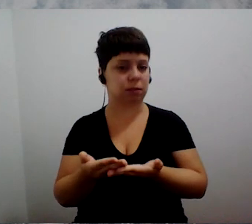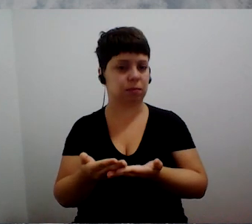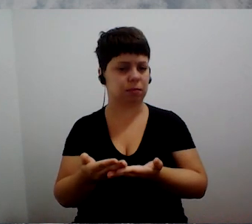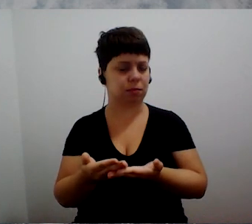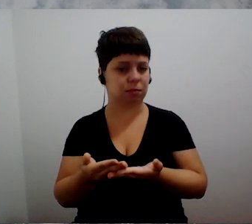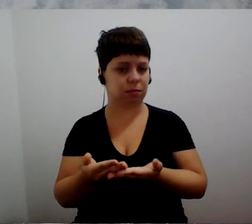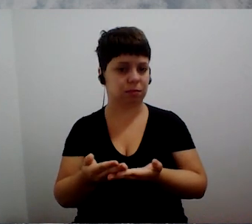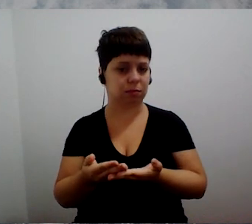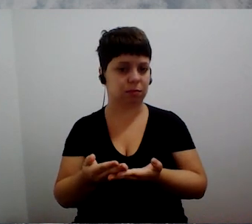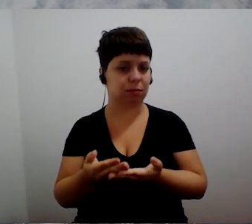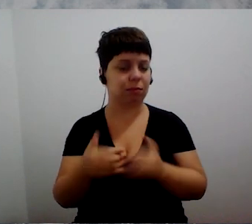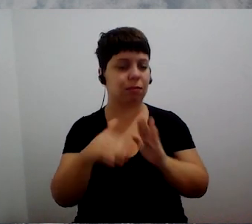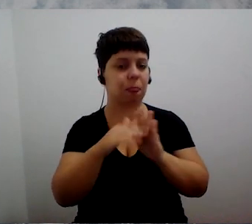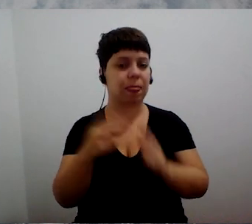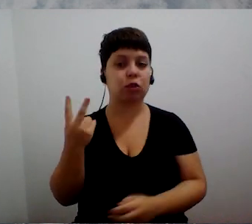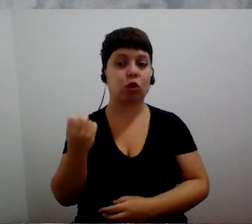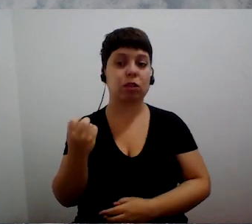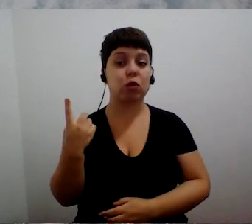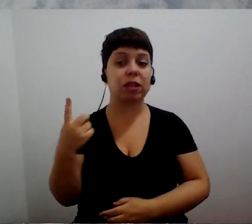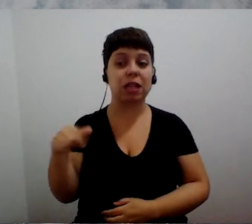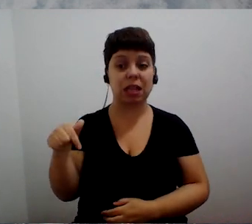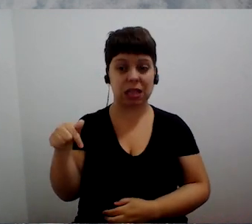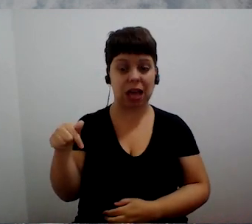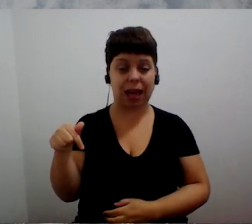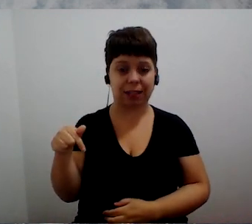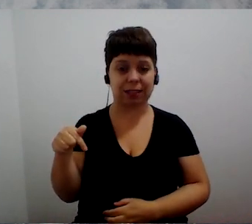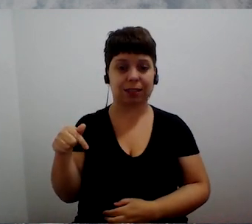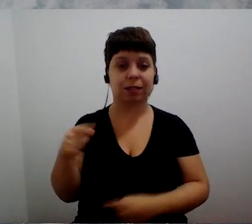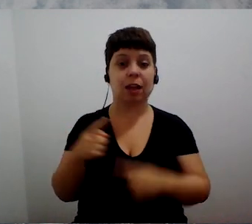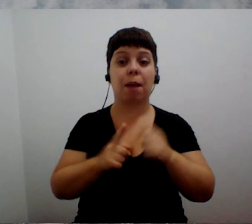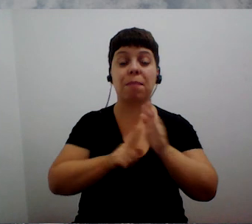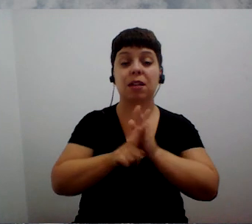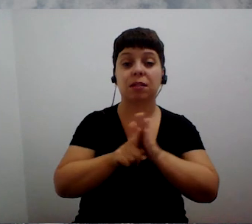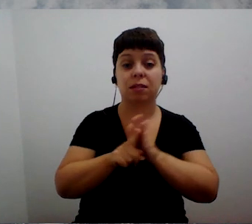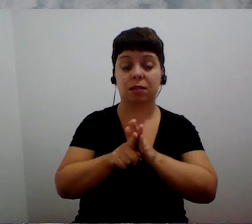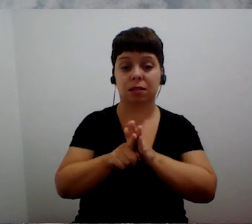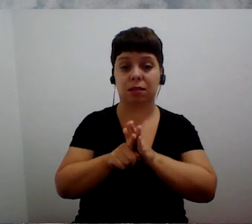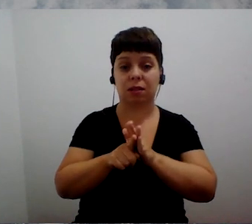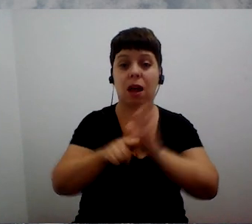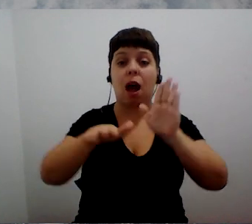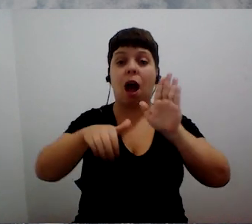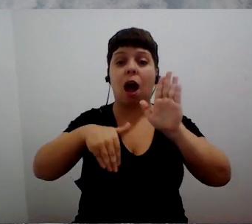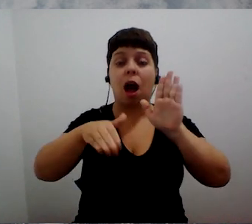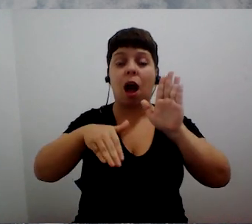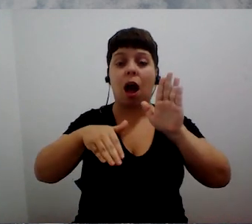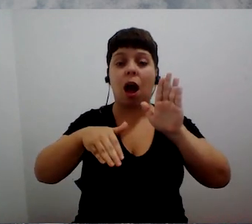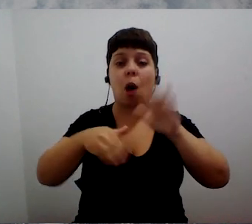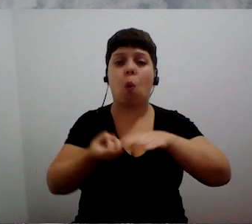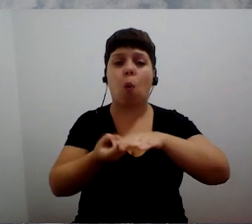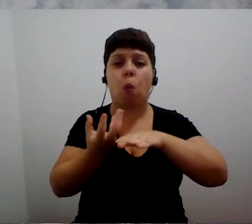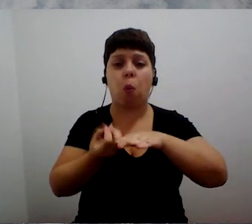Norway, the attention to this issue was really sort of came up on the agenda in 2017